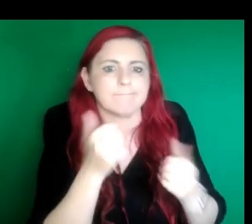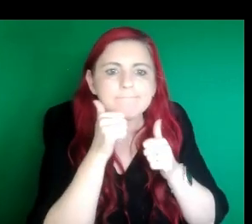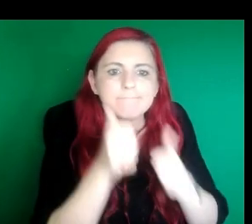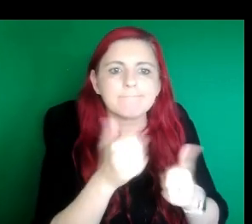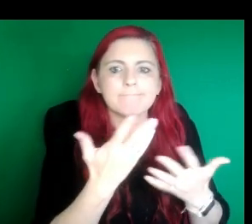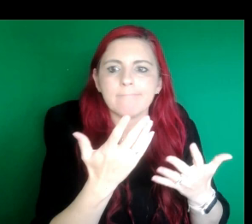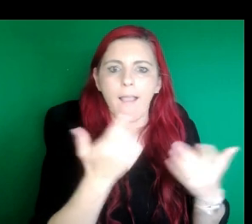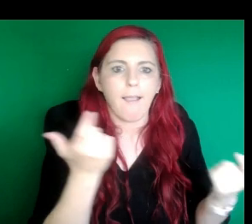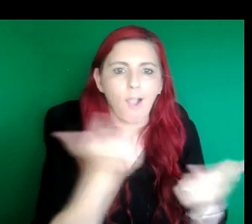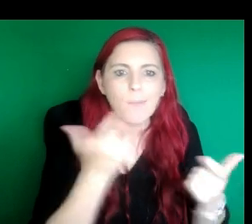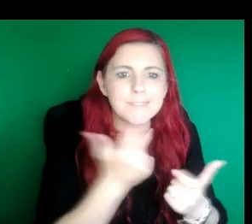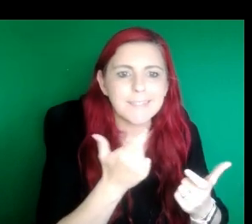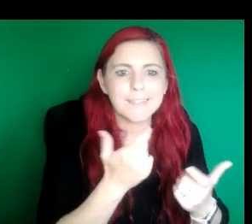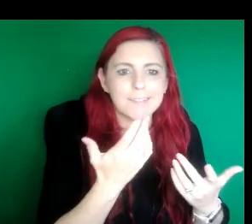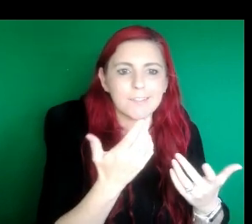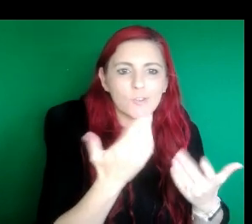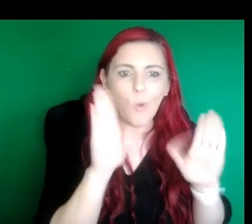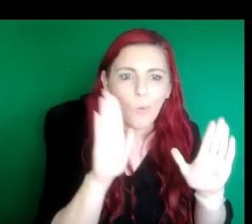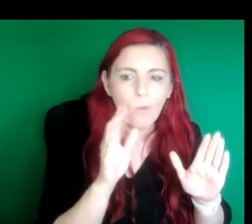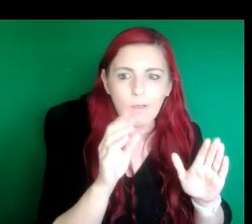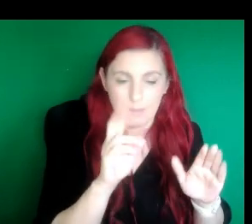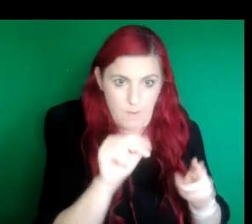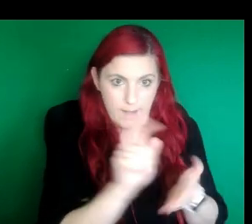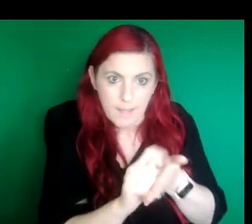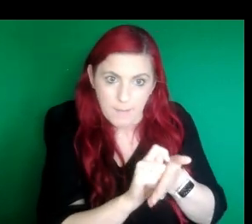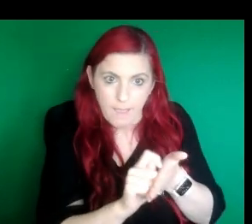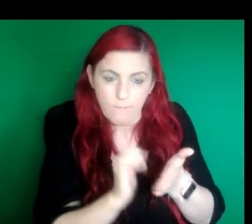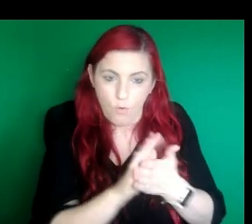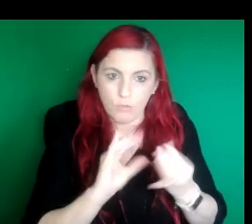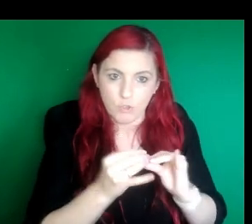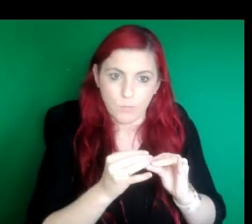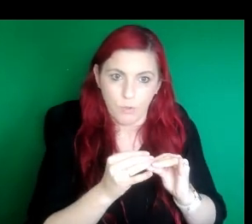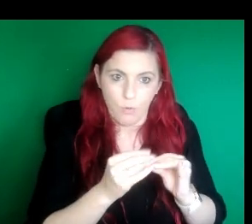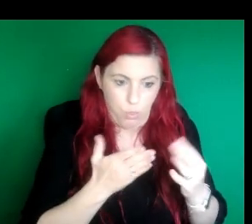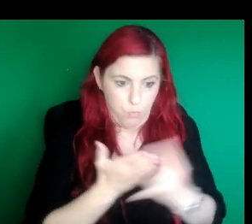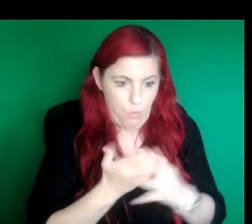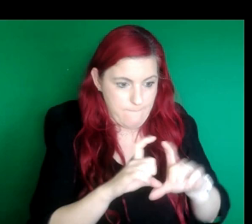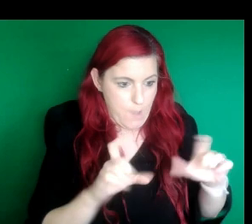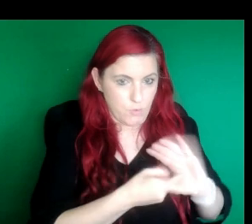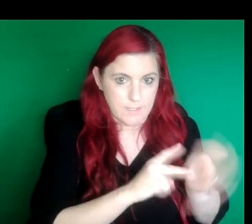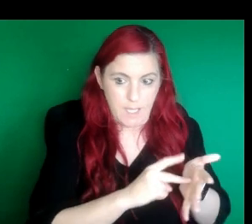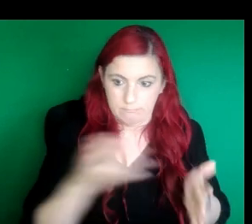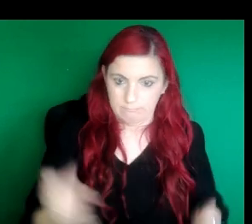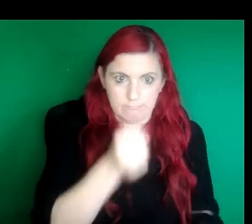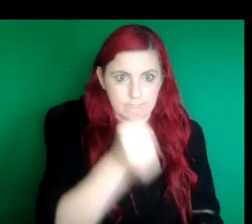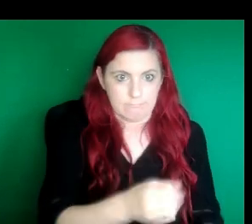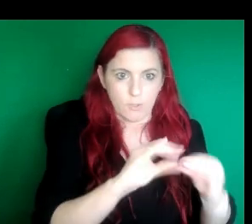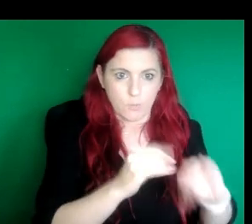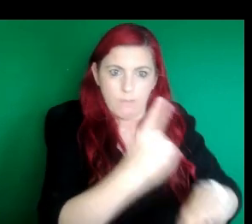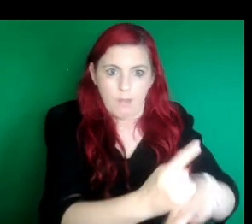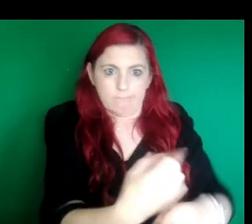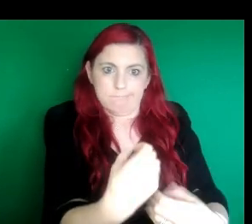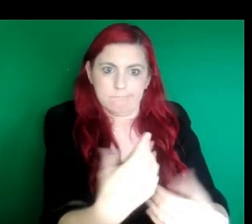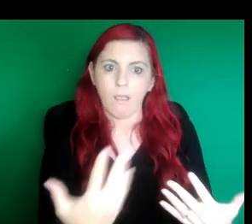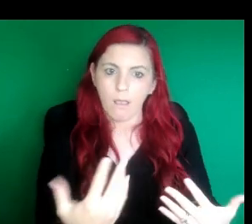I don't know, go to a comedy gig, you could apply for an interpreter through this voucher scheme and have the interpreter come along and interpret the event for